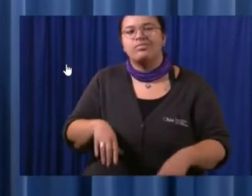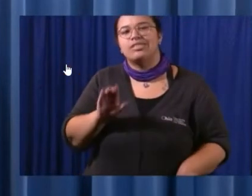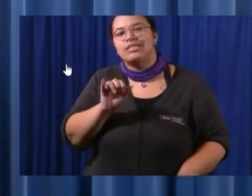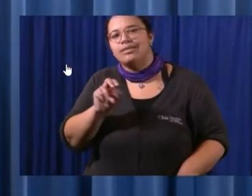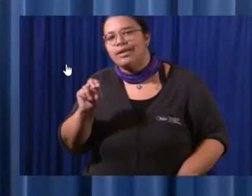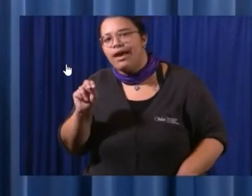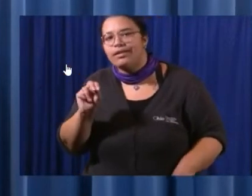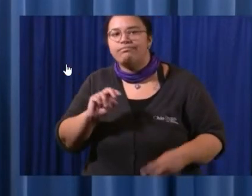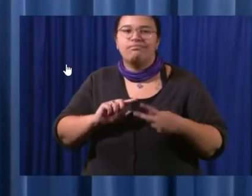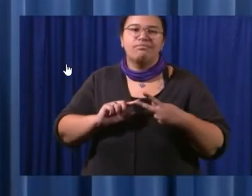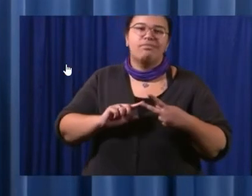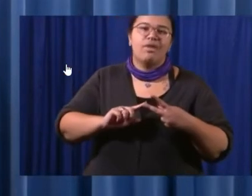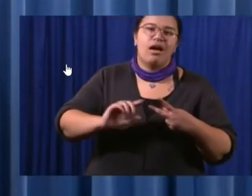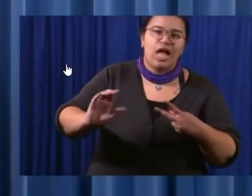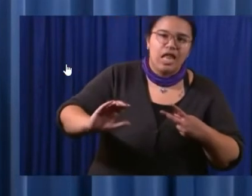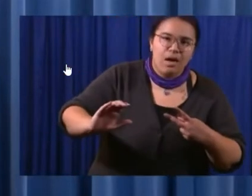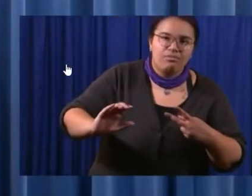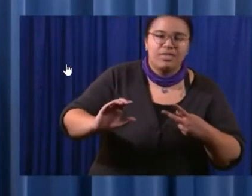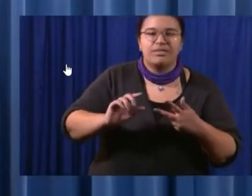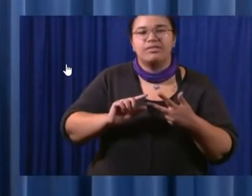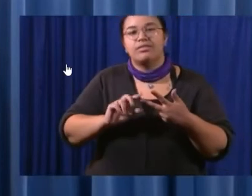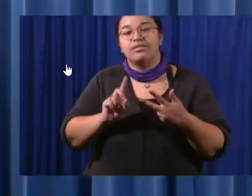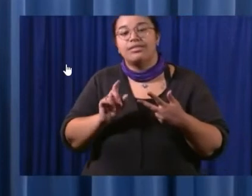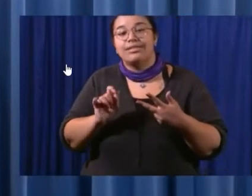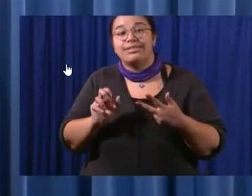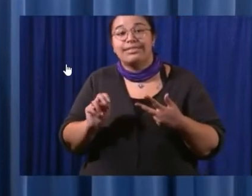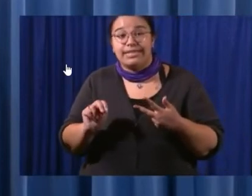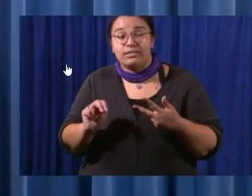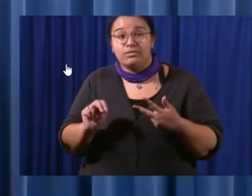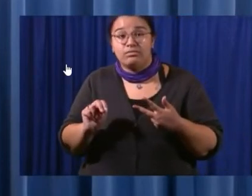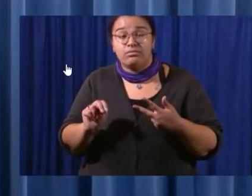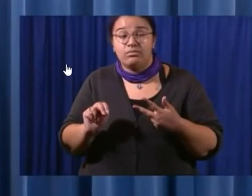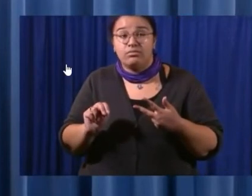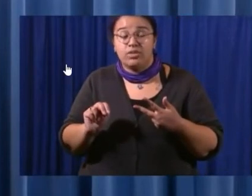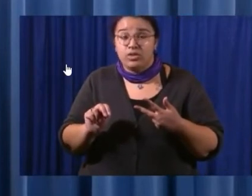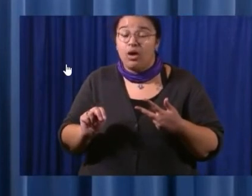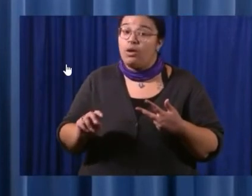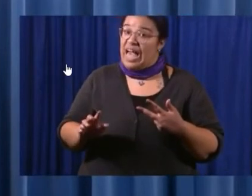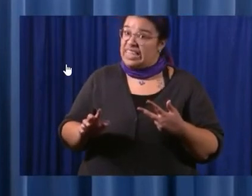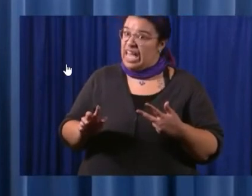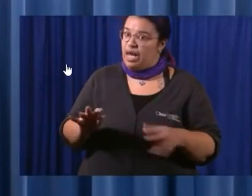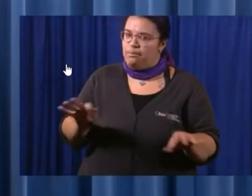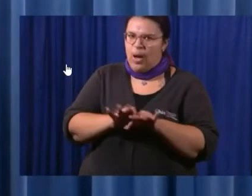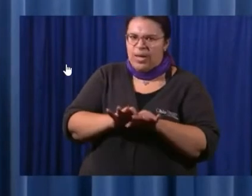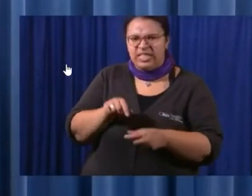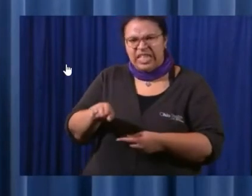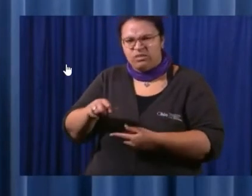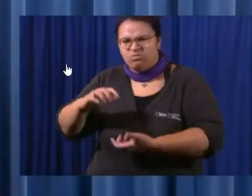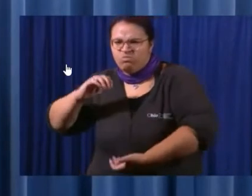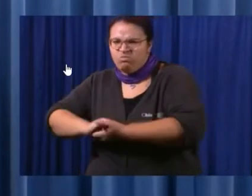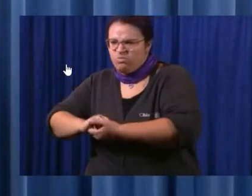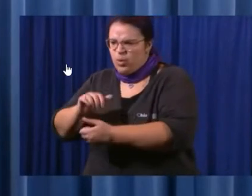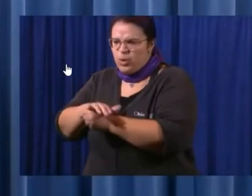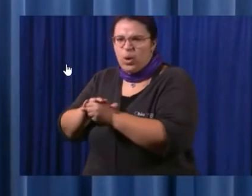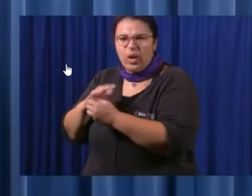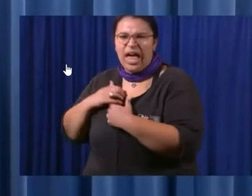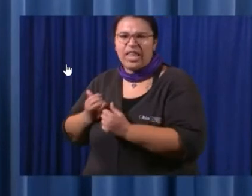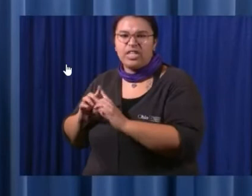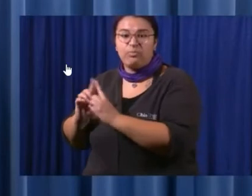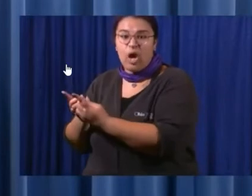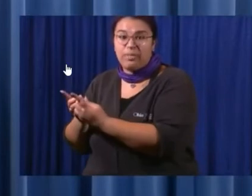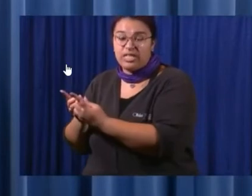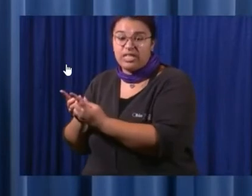the data that they're seeing, what their health department is seeing. So we're going to continue to monitor it, but please do not, because I'm not